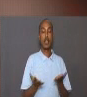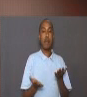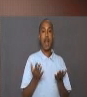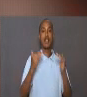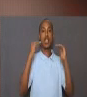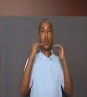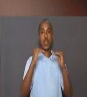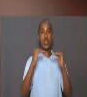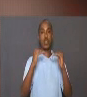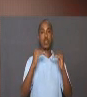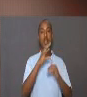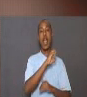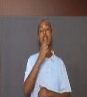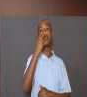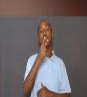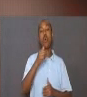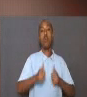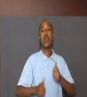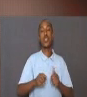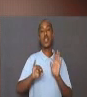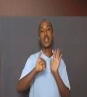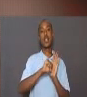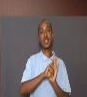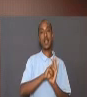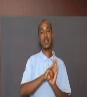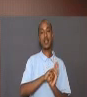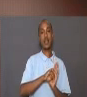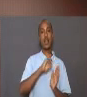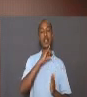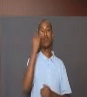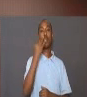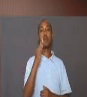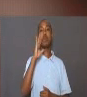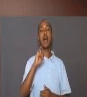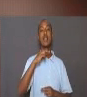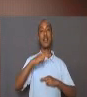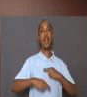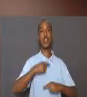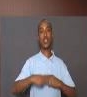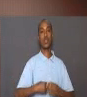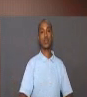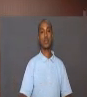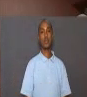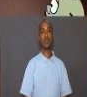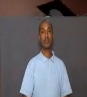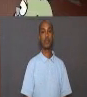equation and show which salt is formed by the reaction.